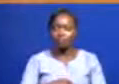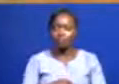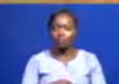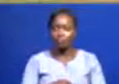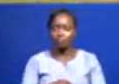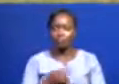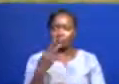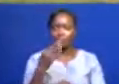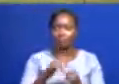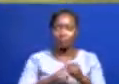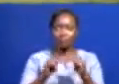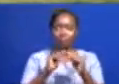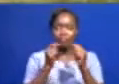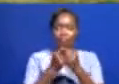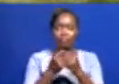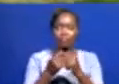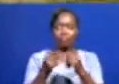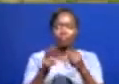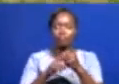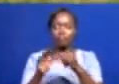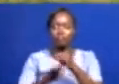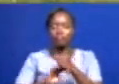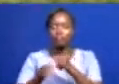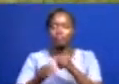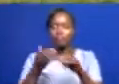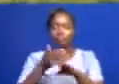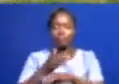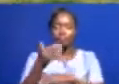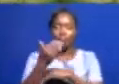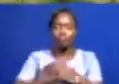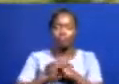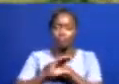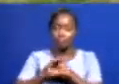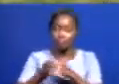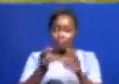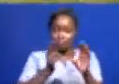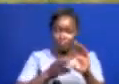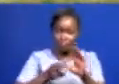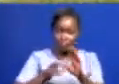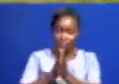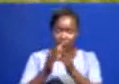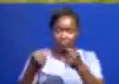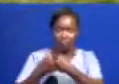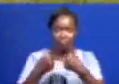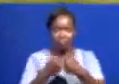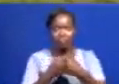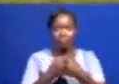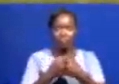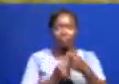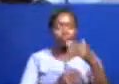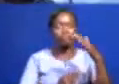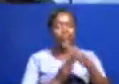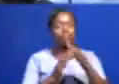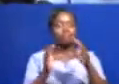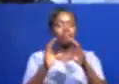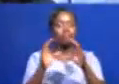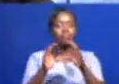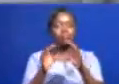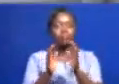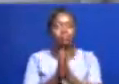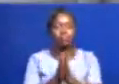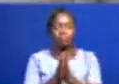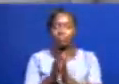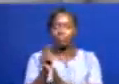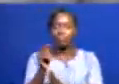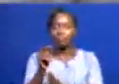36 teams drawn from seven sub-county across Busia County participated in the tournament that attracted top coaches in the led by Tusker FC